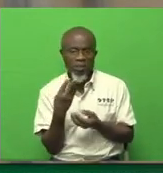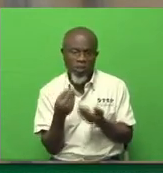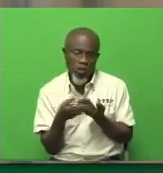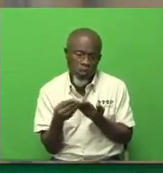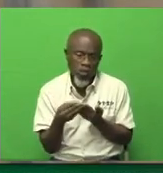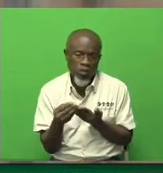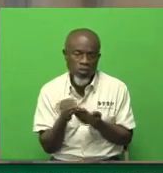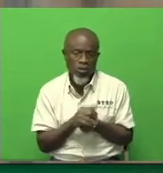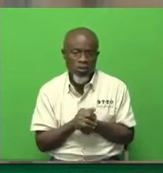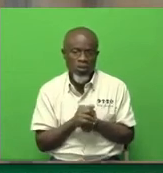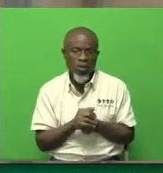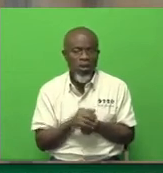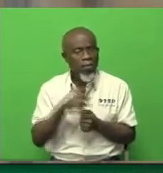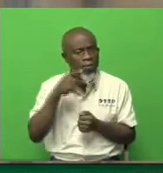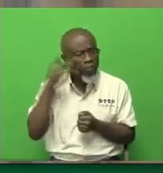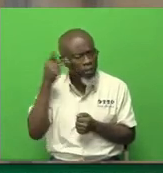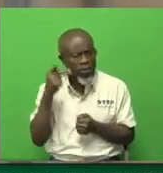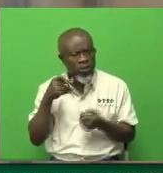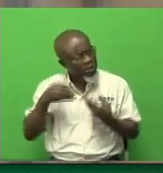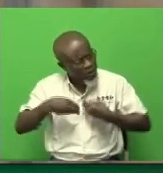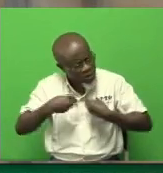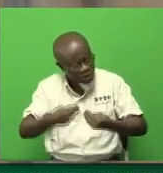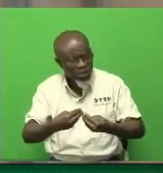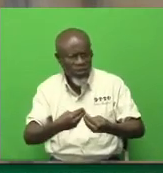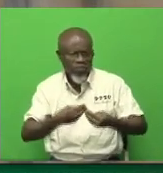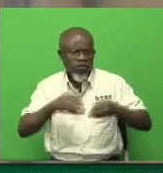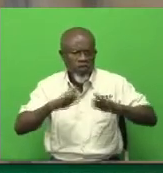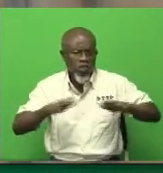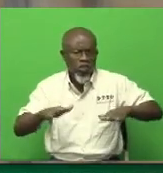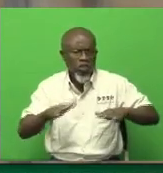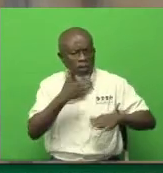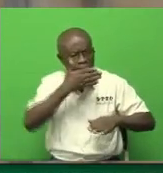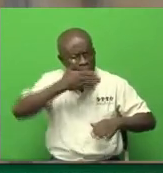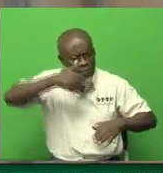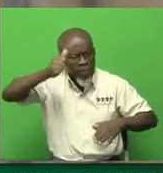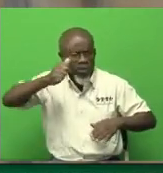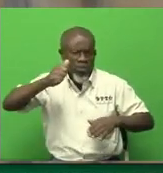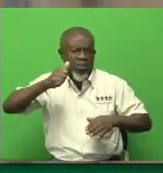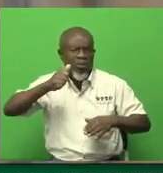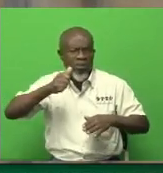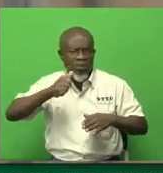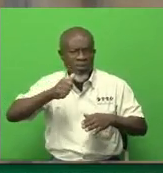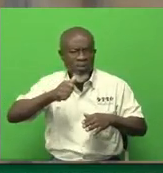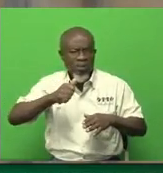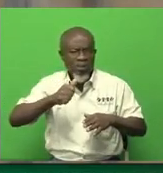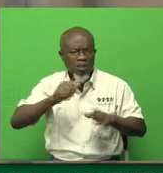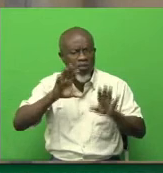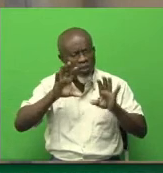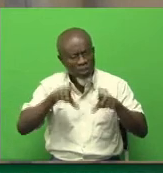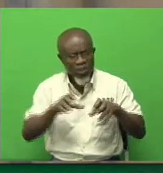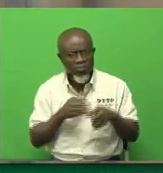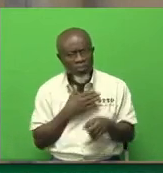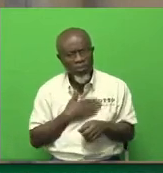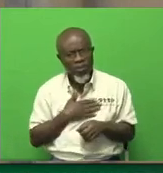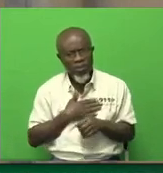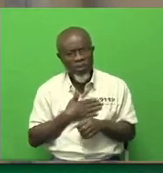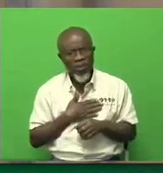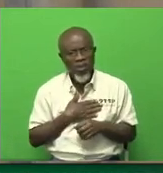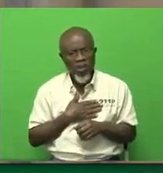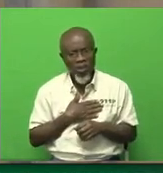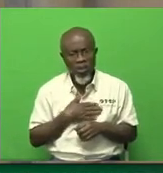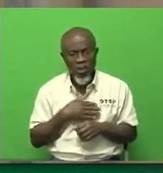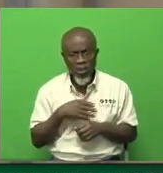children attain the best education they can focus on it on young people take advantage of the